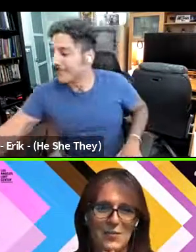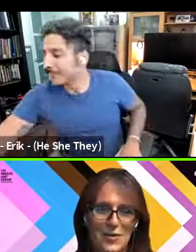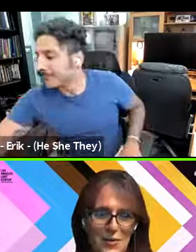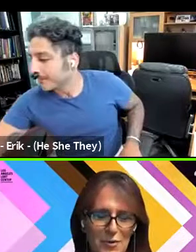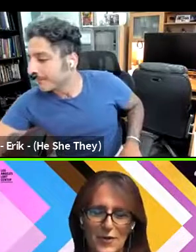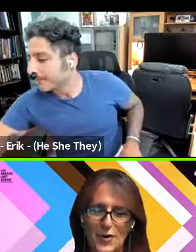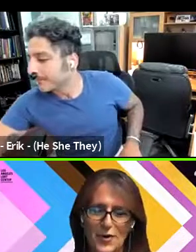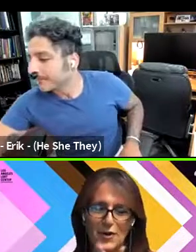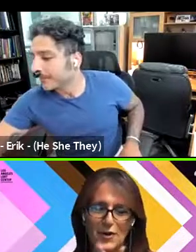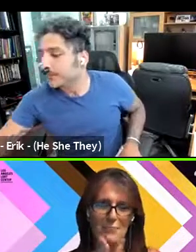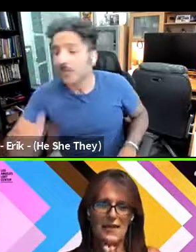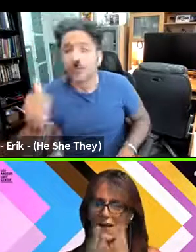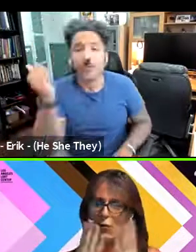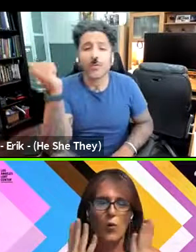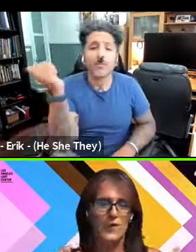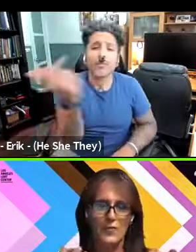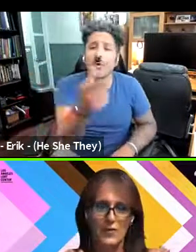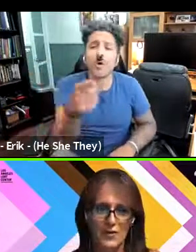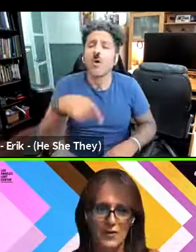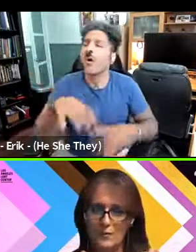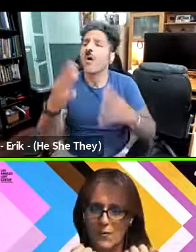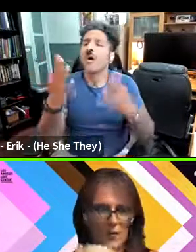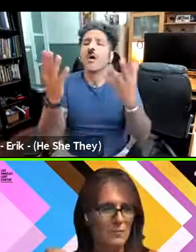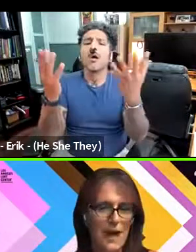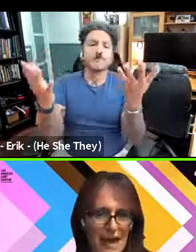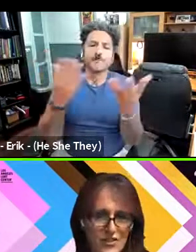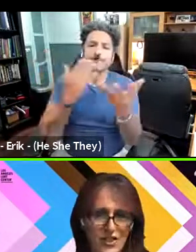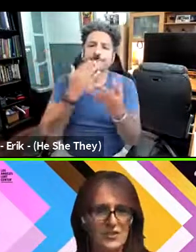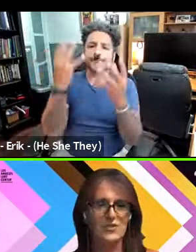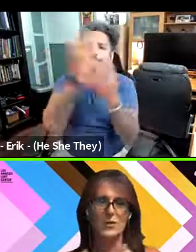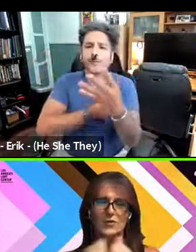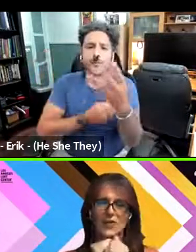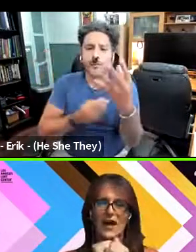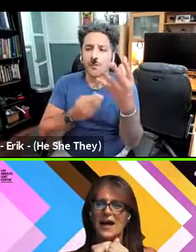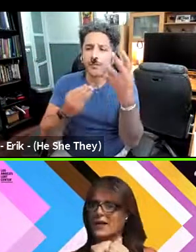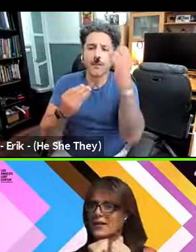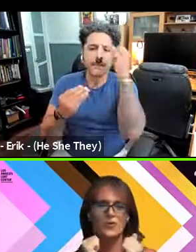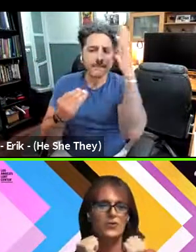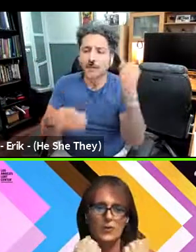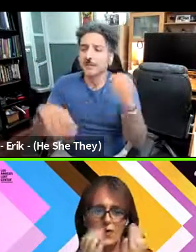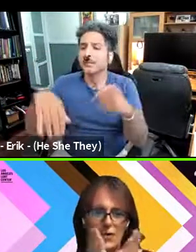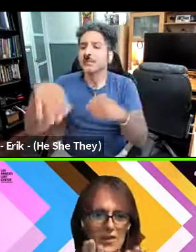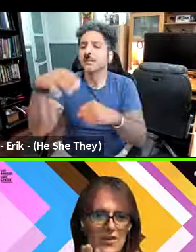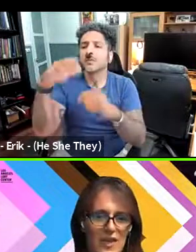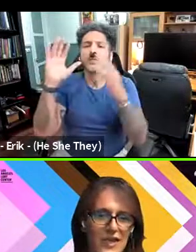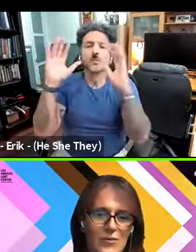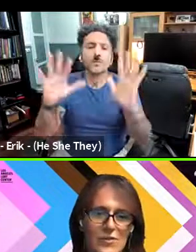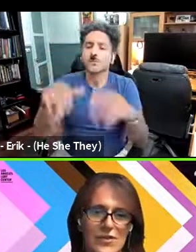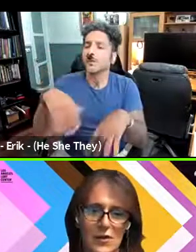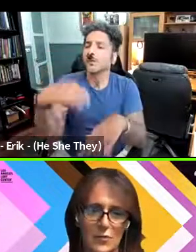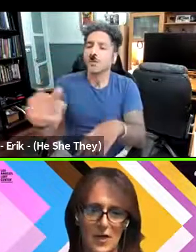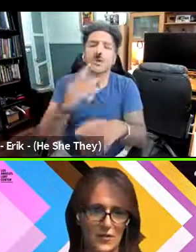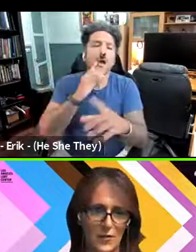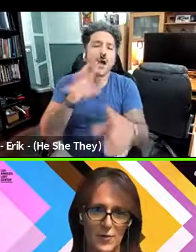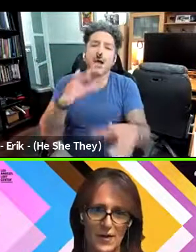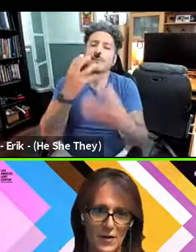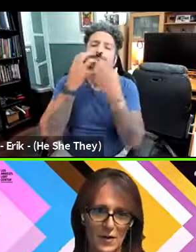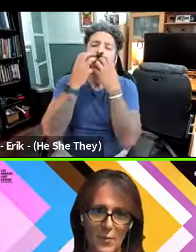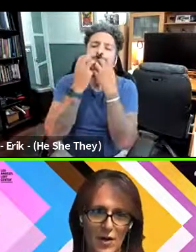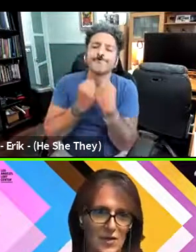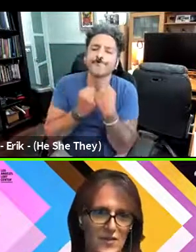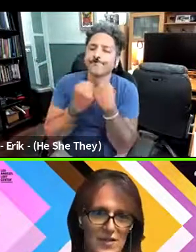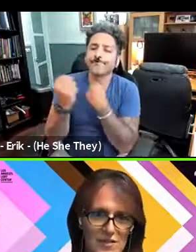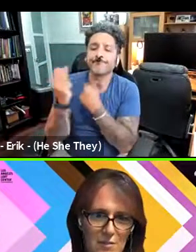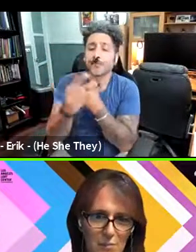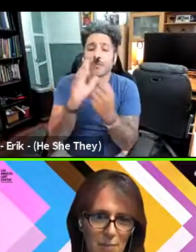y'all are beautiful, amazing, wonderful, passionate souls. I adore you, and thank you so much for being